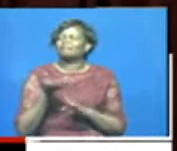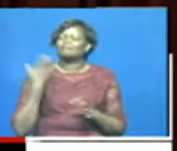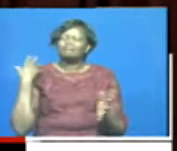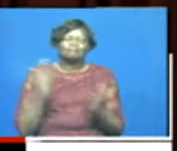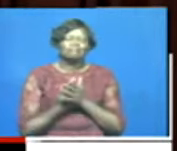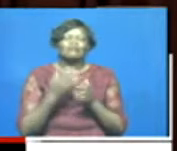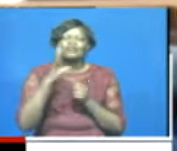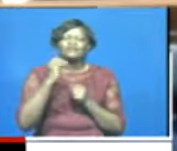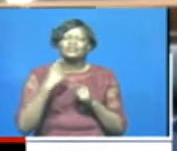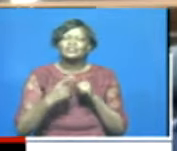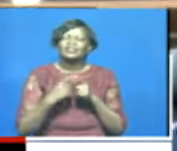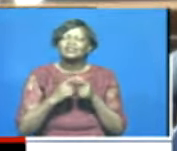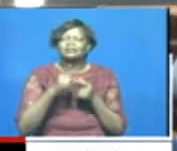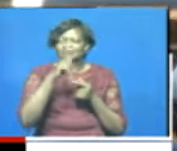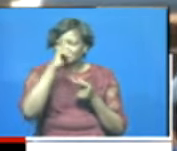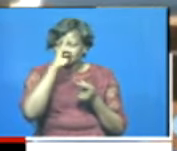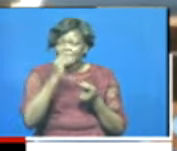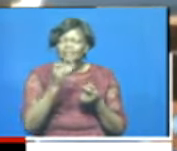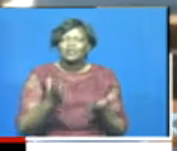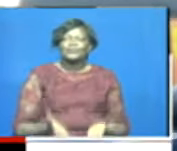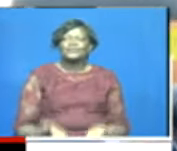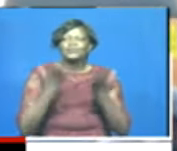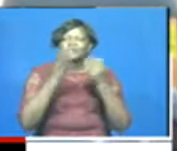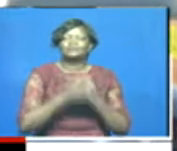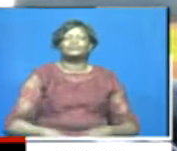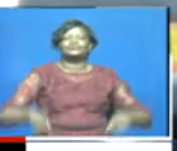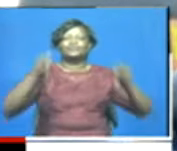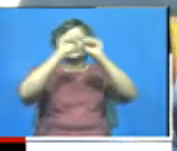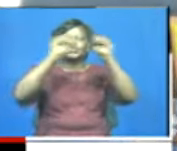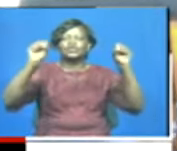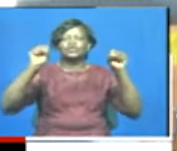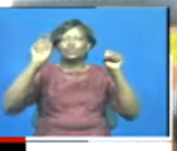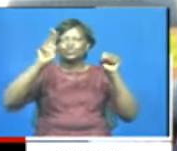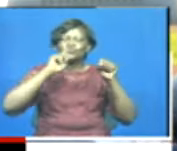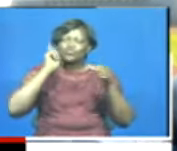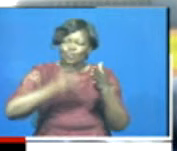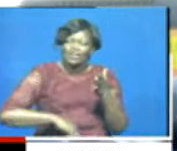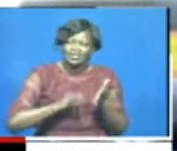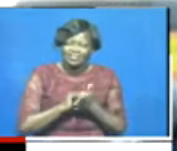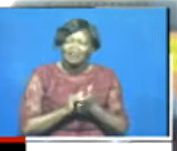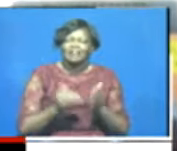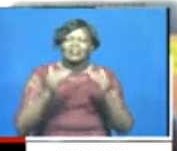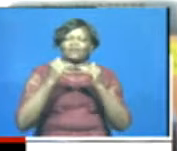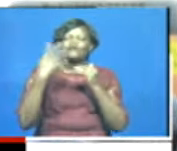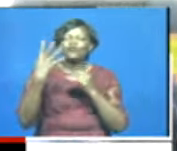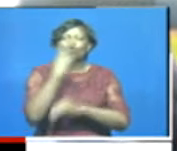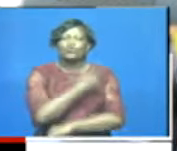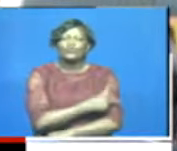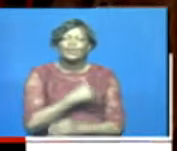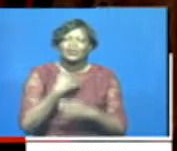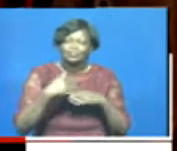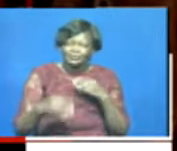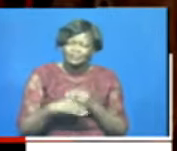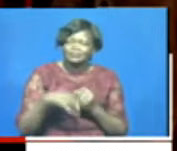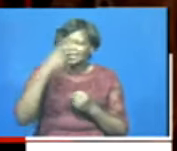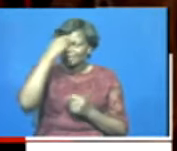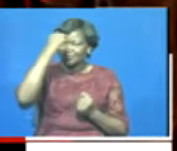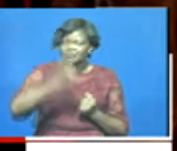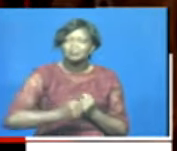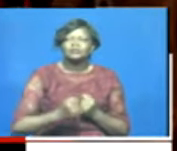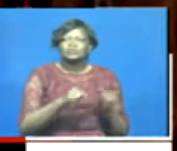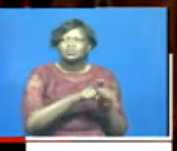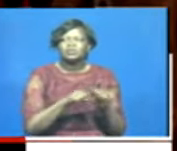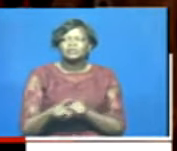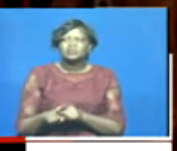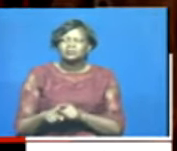requires serious improvement. President Kenyatta has also directed that a level 4 hospital be constructed in Kajiado, as well as